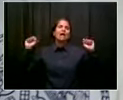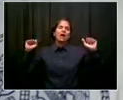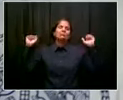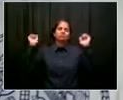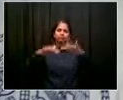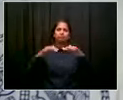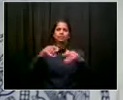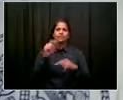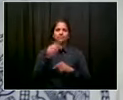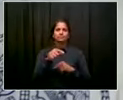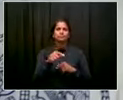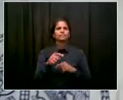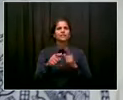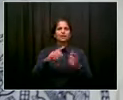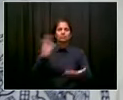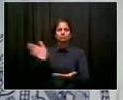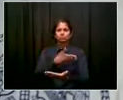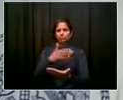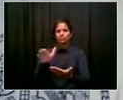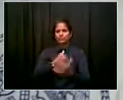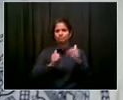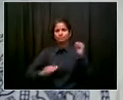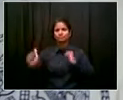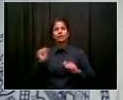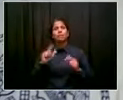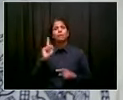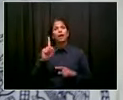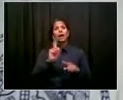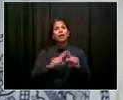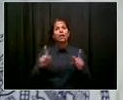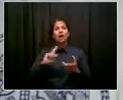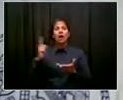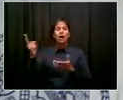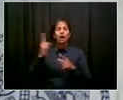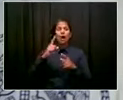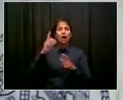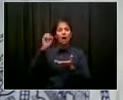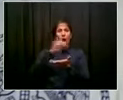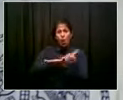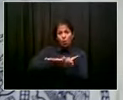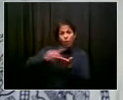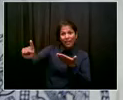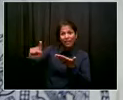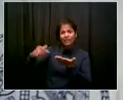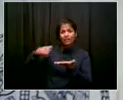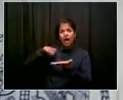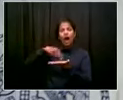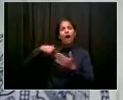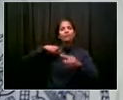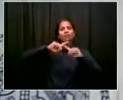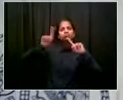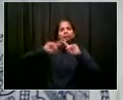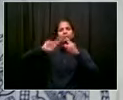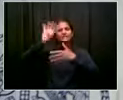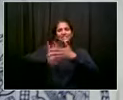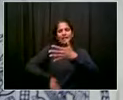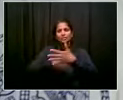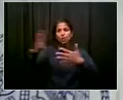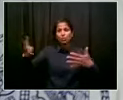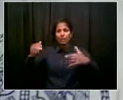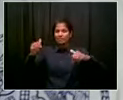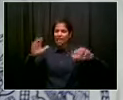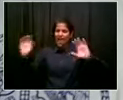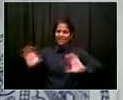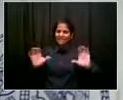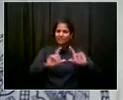major activities in all five boroughs so i want to be clear more details to come but this is very much a five borough vision